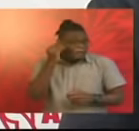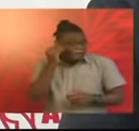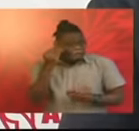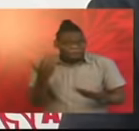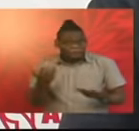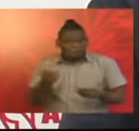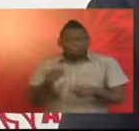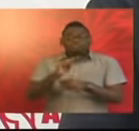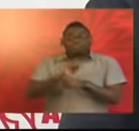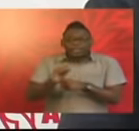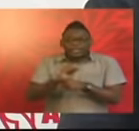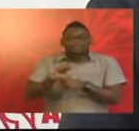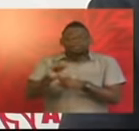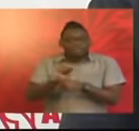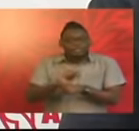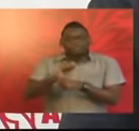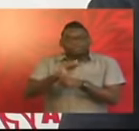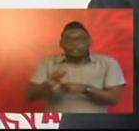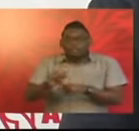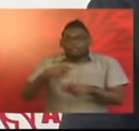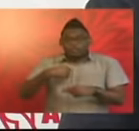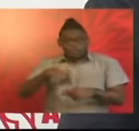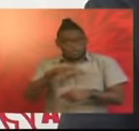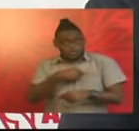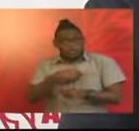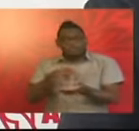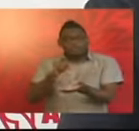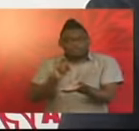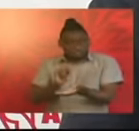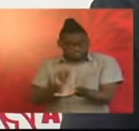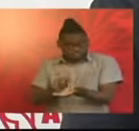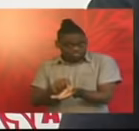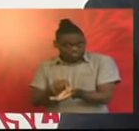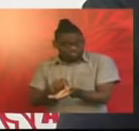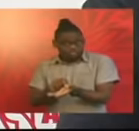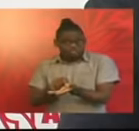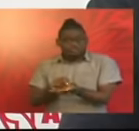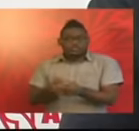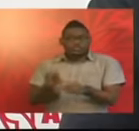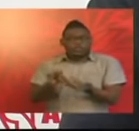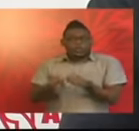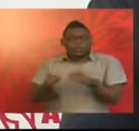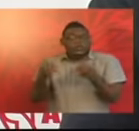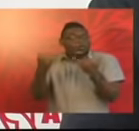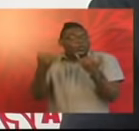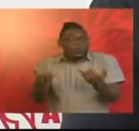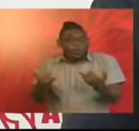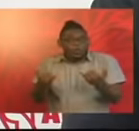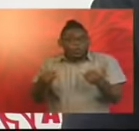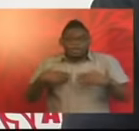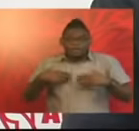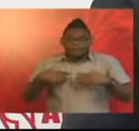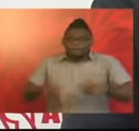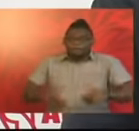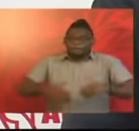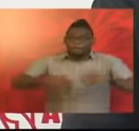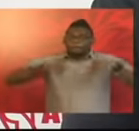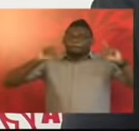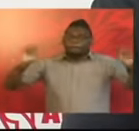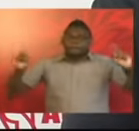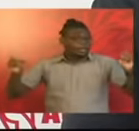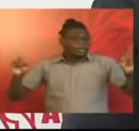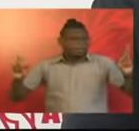own inherent anti-fragility and capacity. The lifting, moving, and handling of